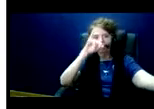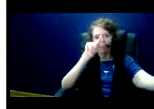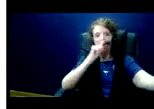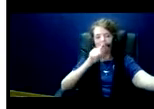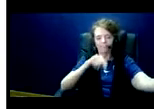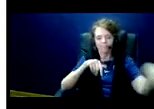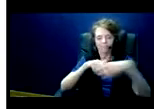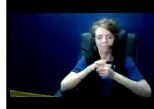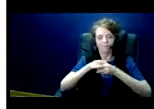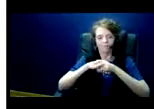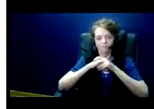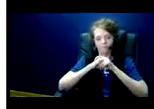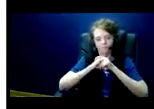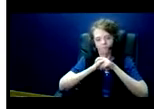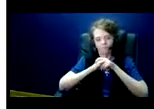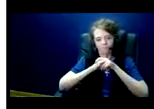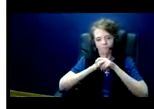Yes, it is.